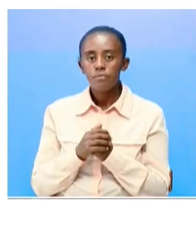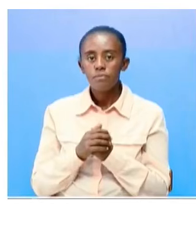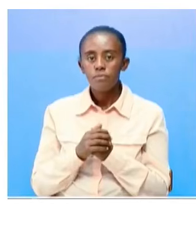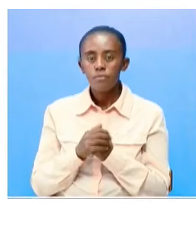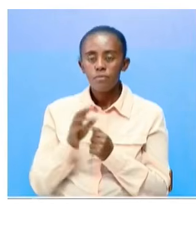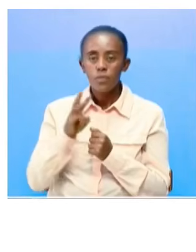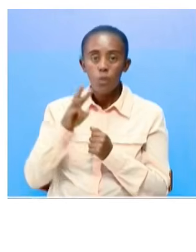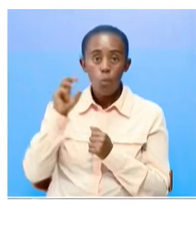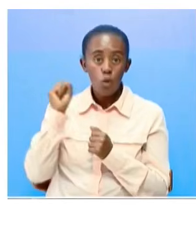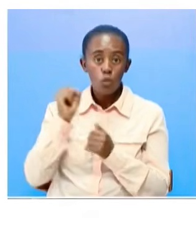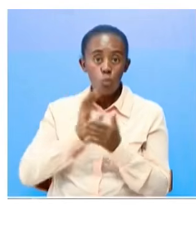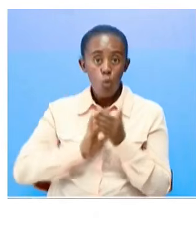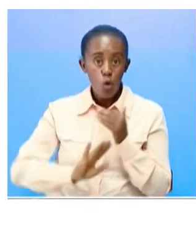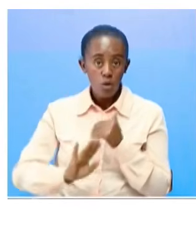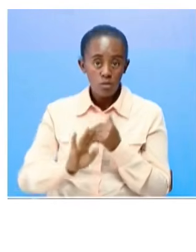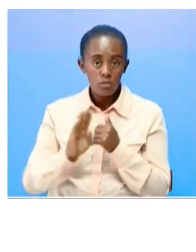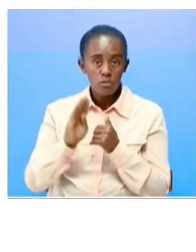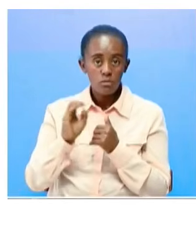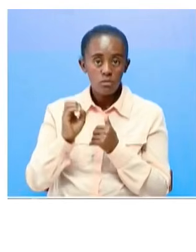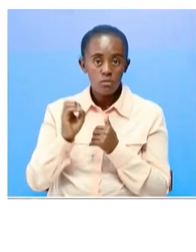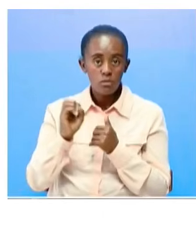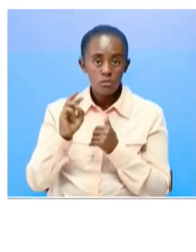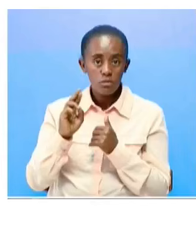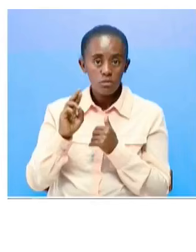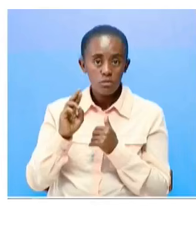was born